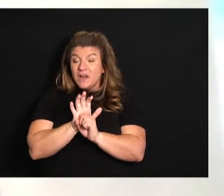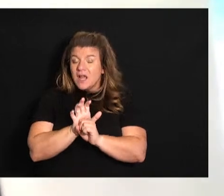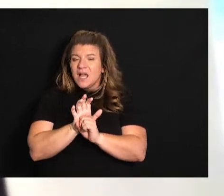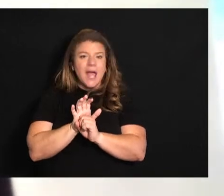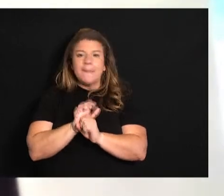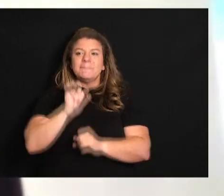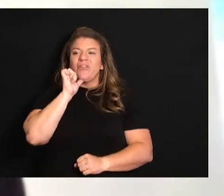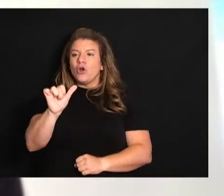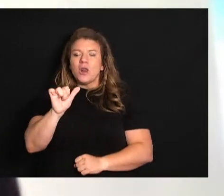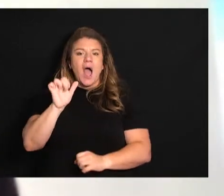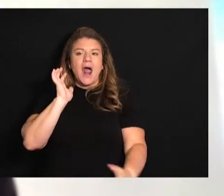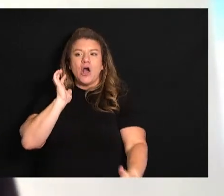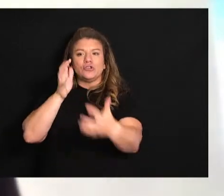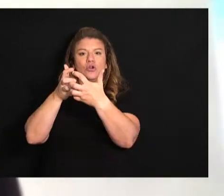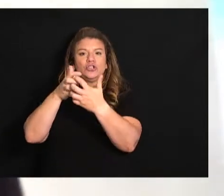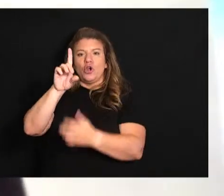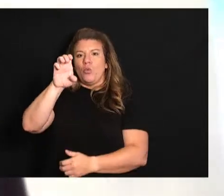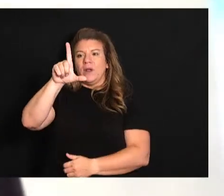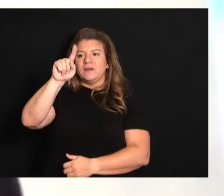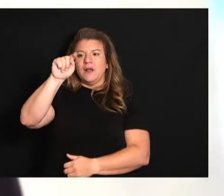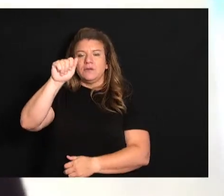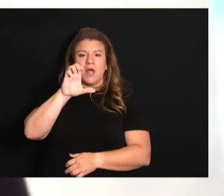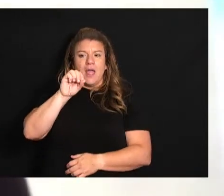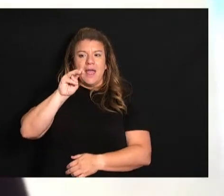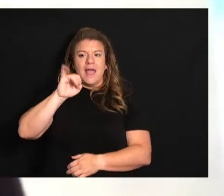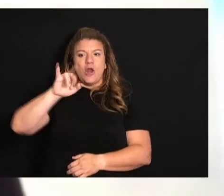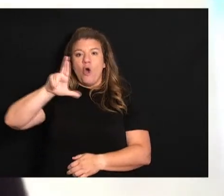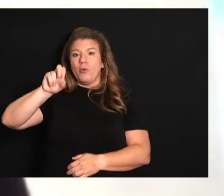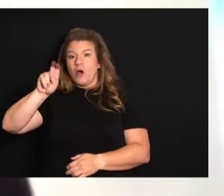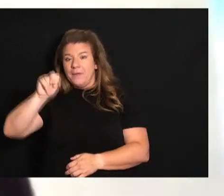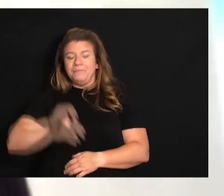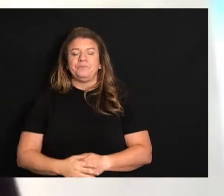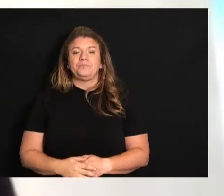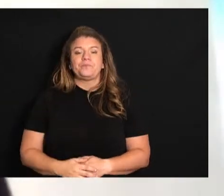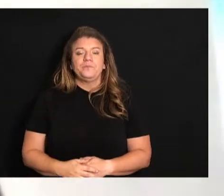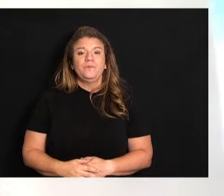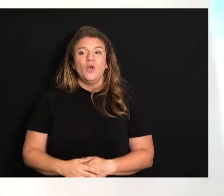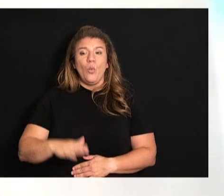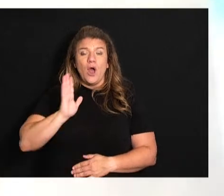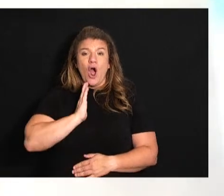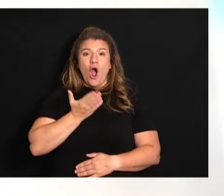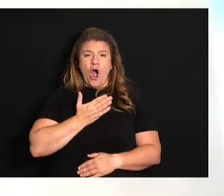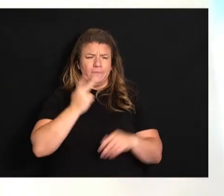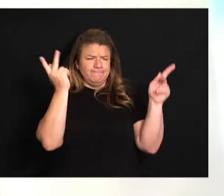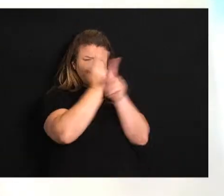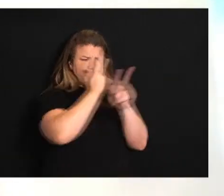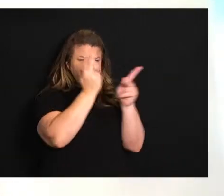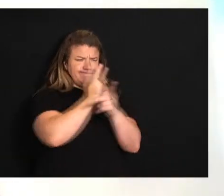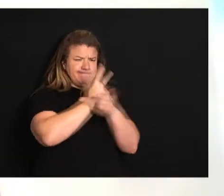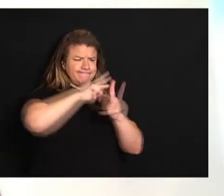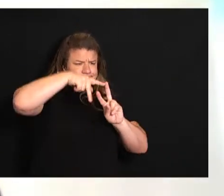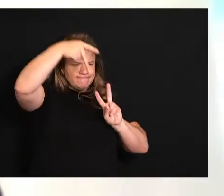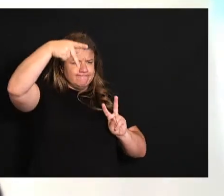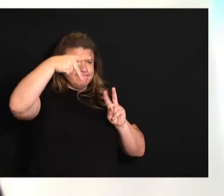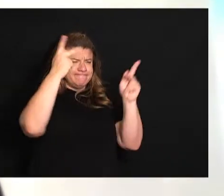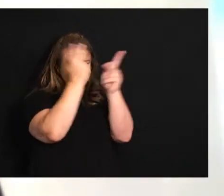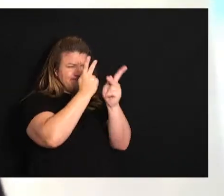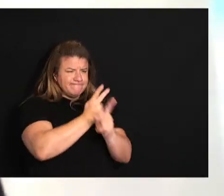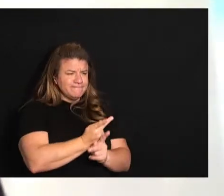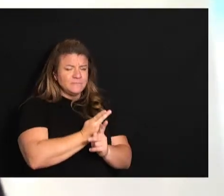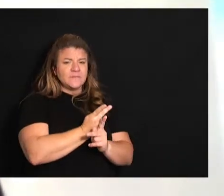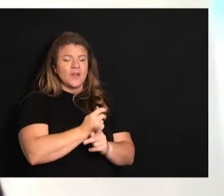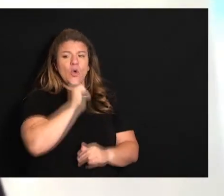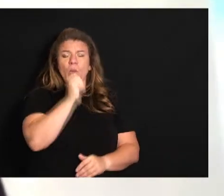not associated with Delta and Omicron. When the algorithm for matching variant labs to cases was developed, we did not